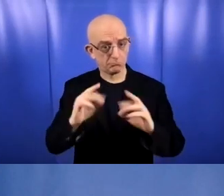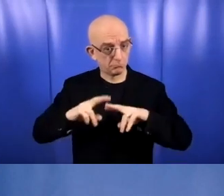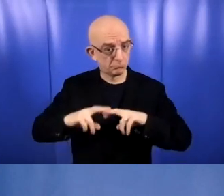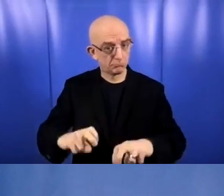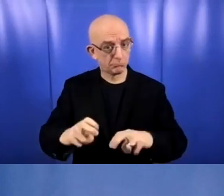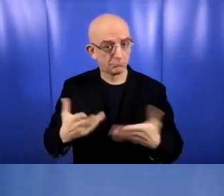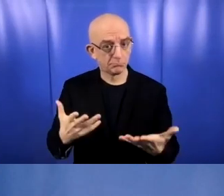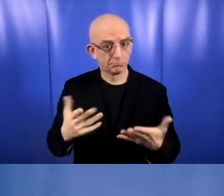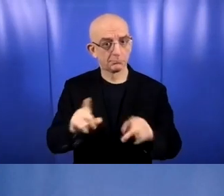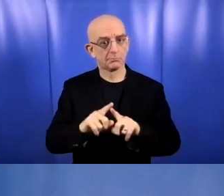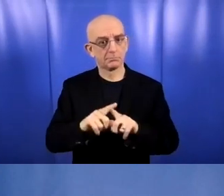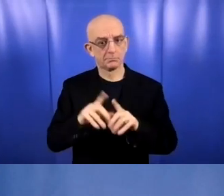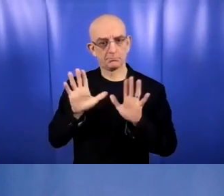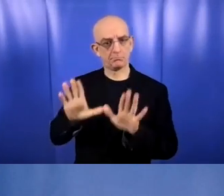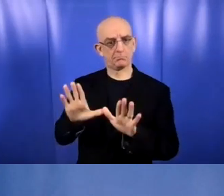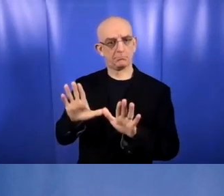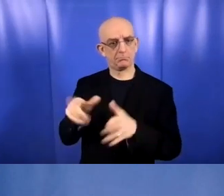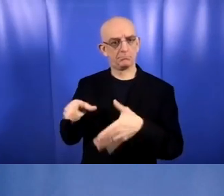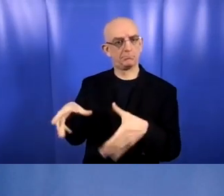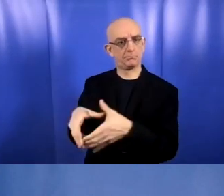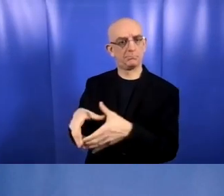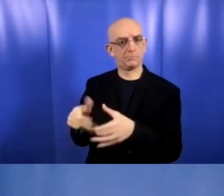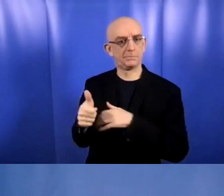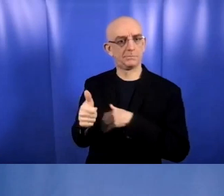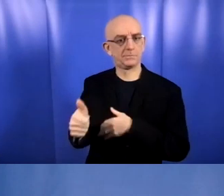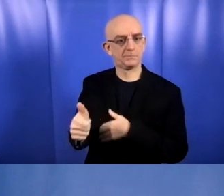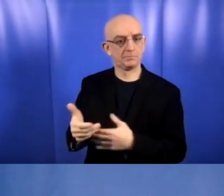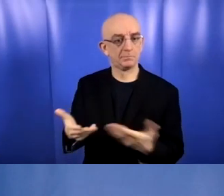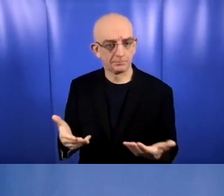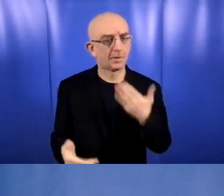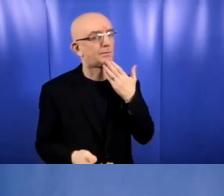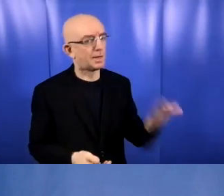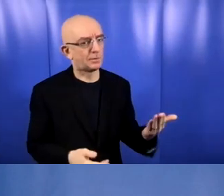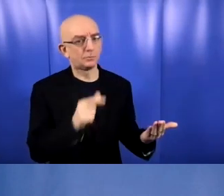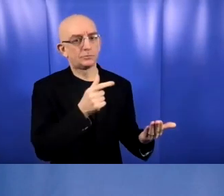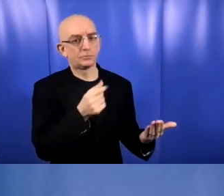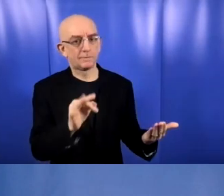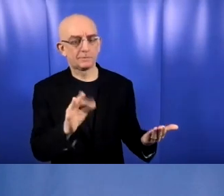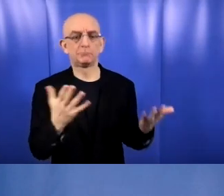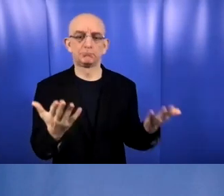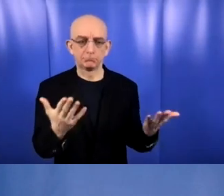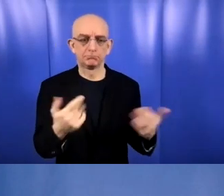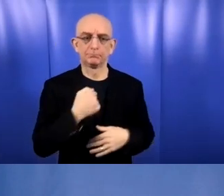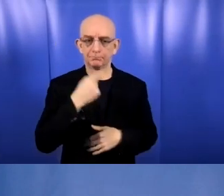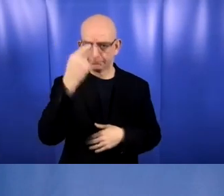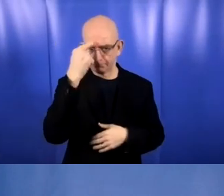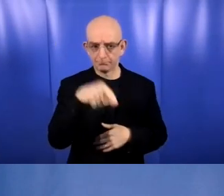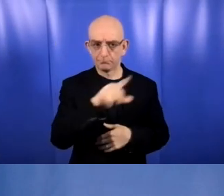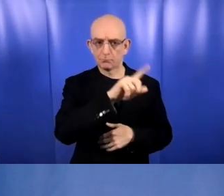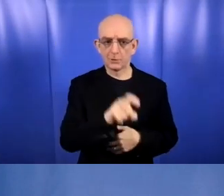something that was talked about quite a bit in the panels, being the protracted nature of displacement